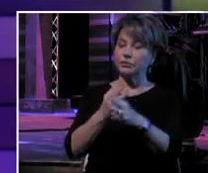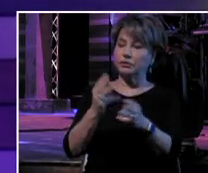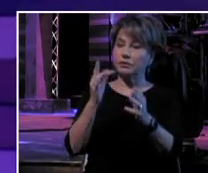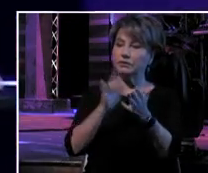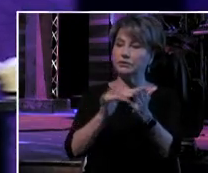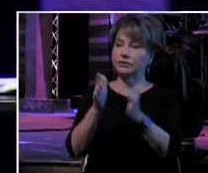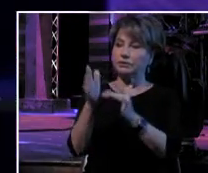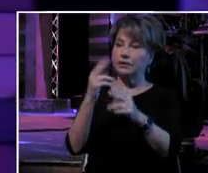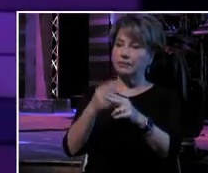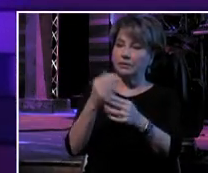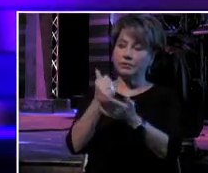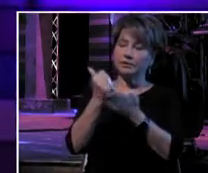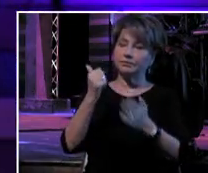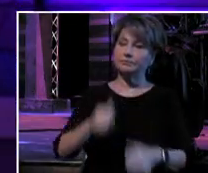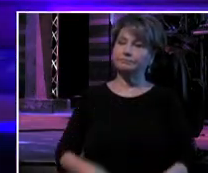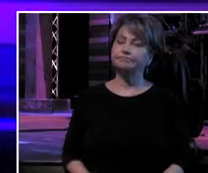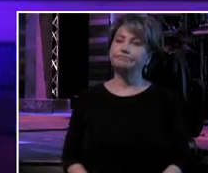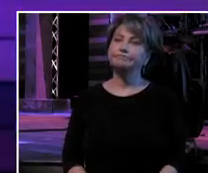Amen.